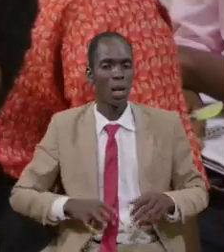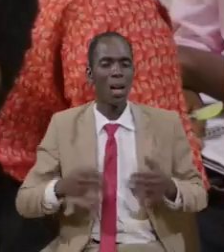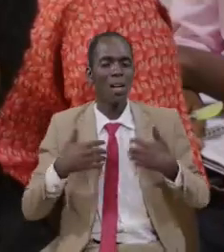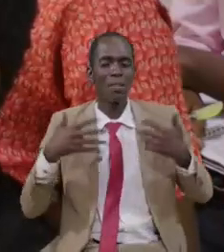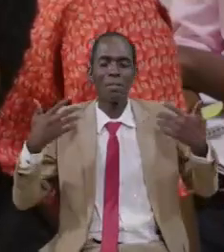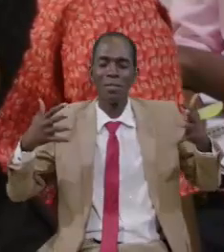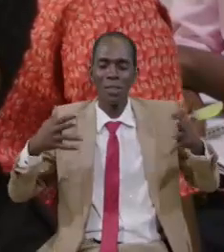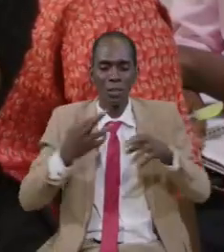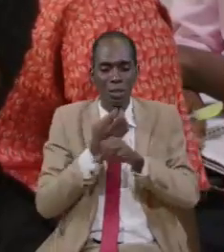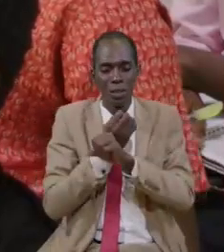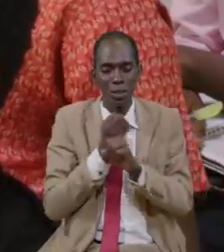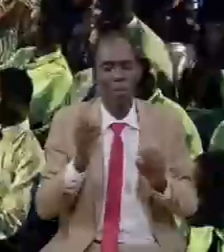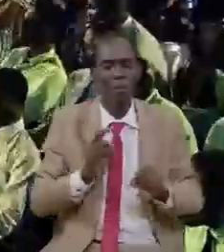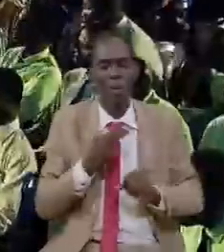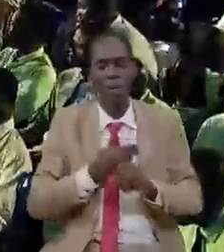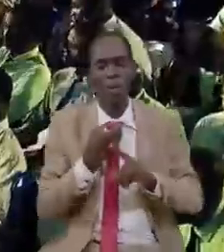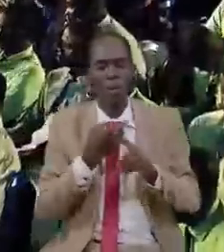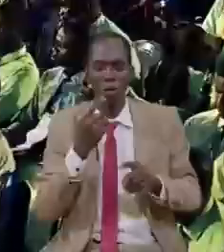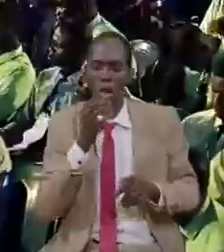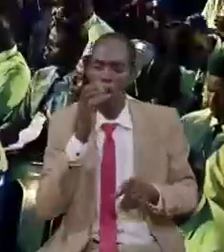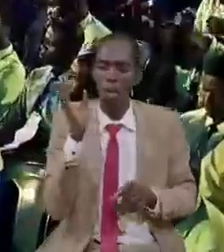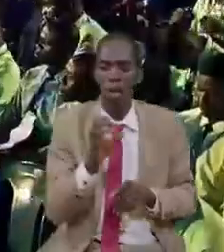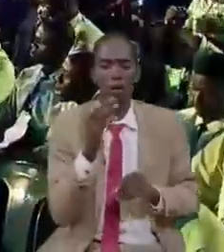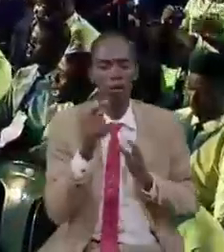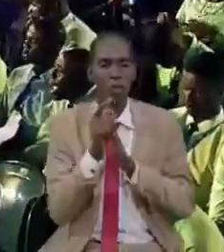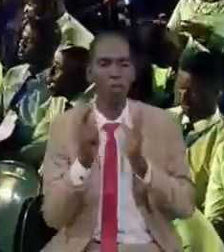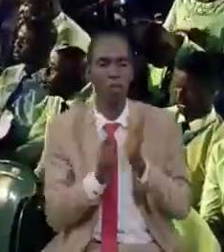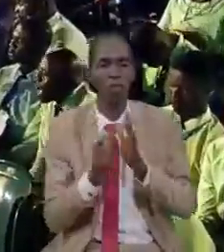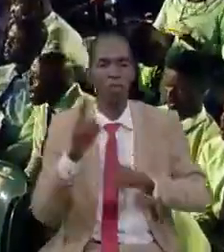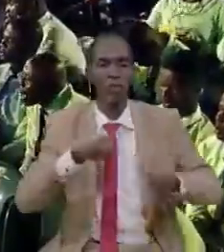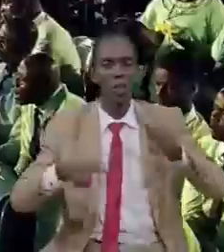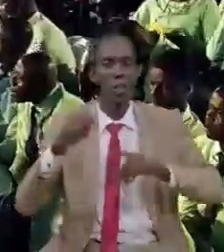the curse of the law. Somebody shout amen. Amen.